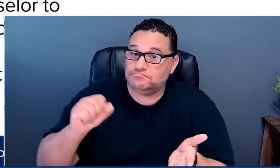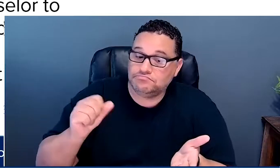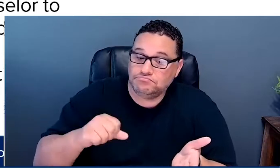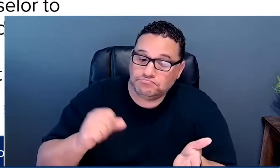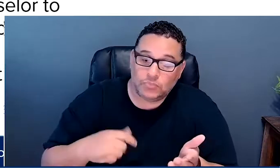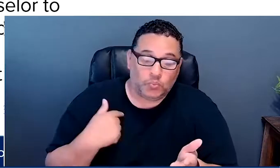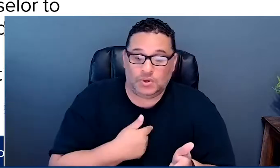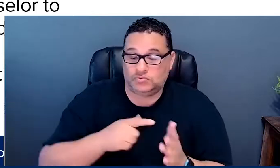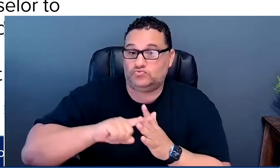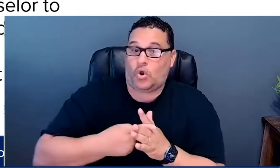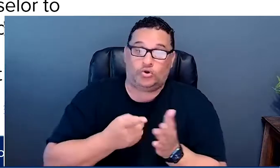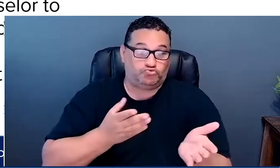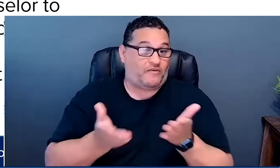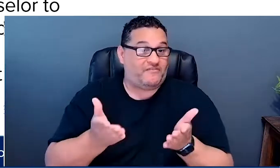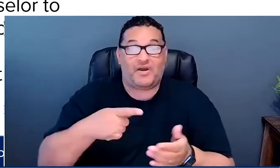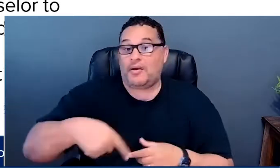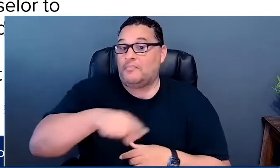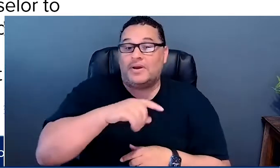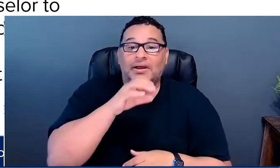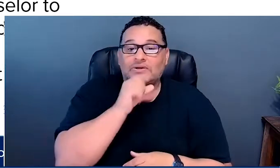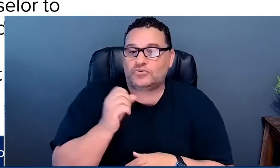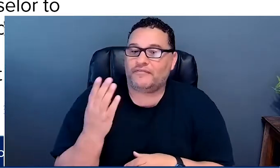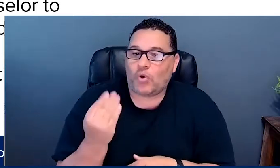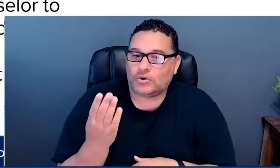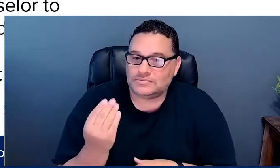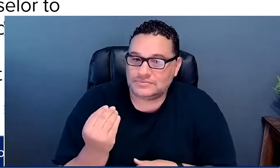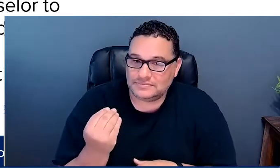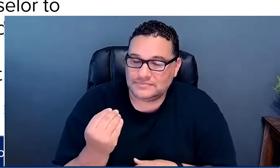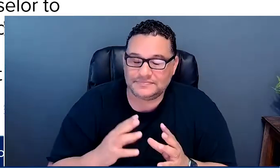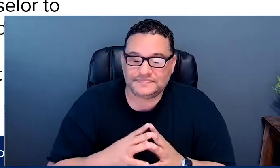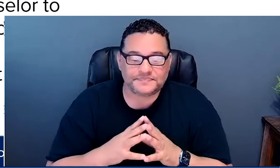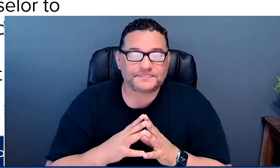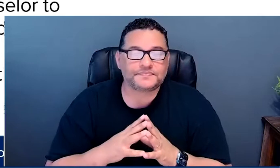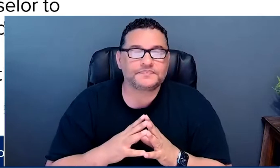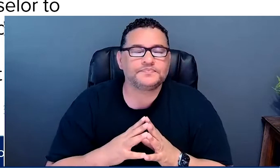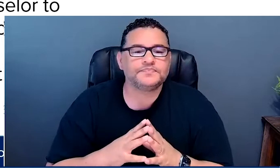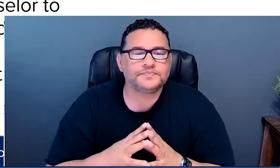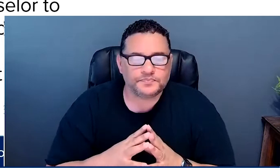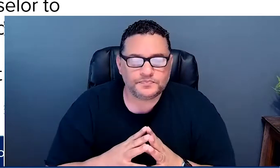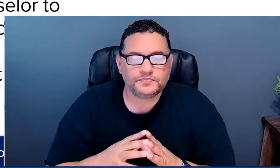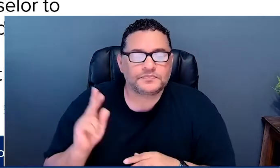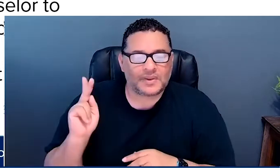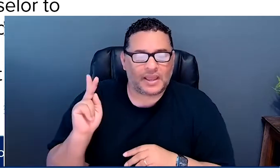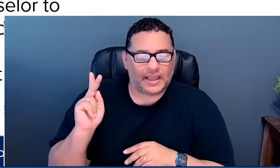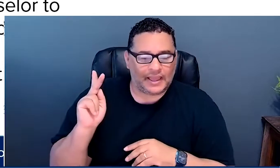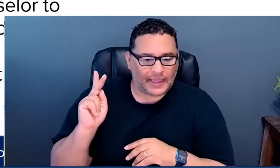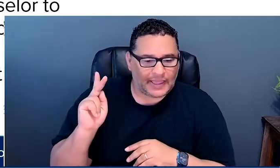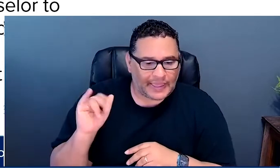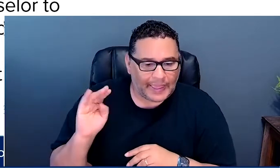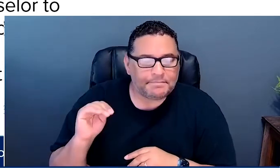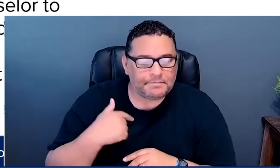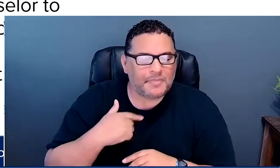at age 14. And Kim, I'll talk about